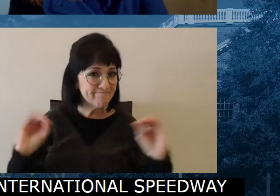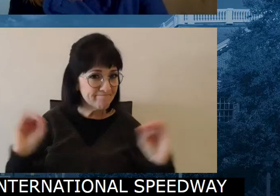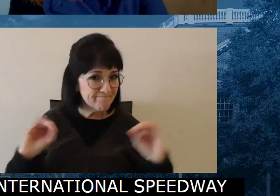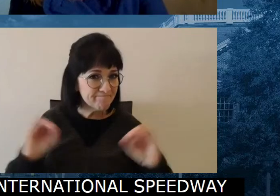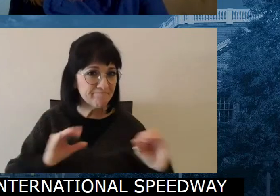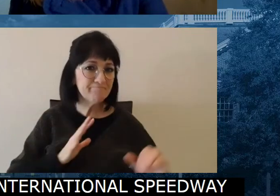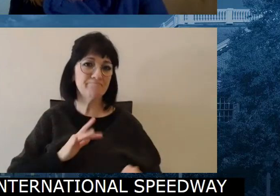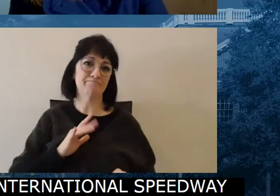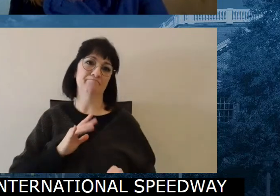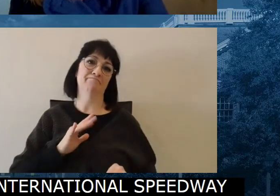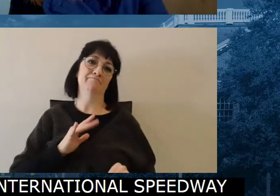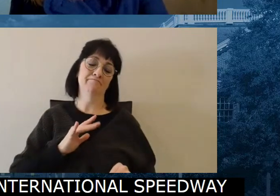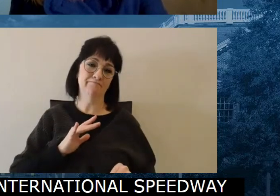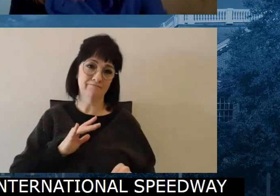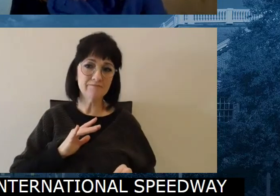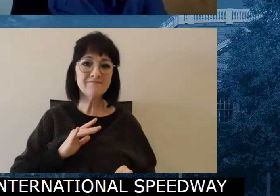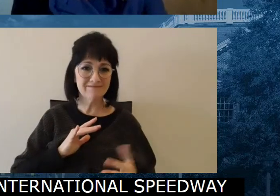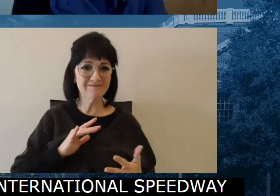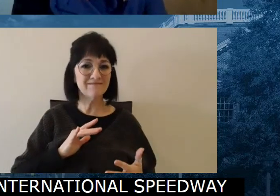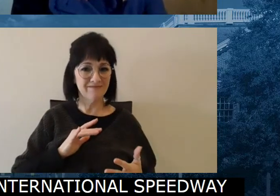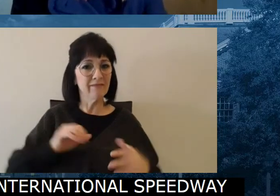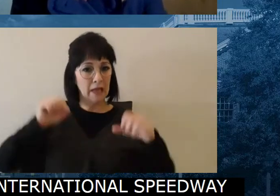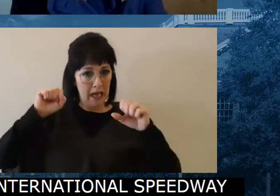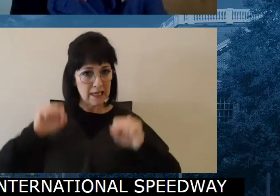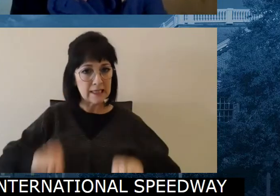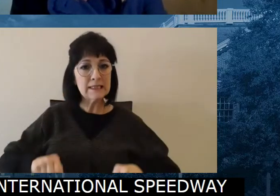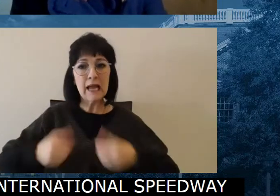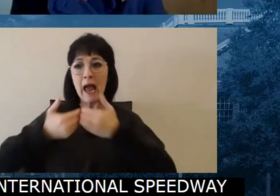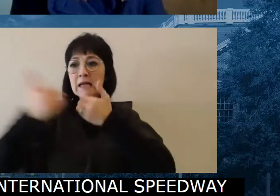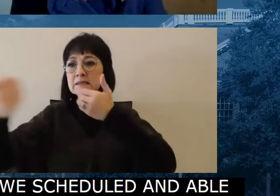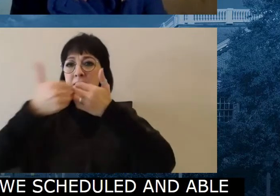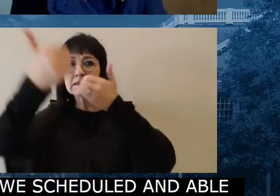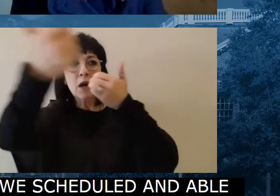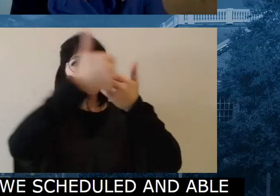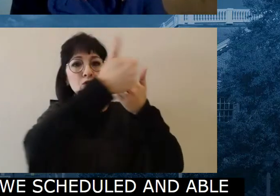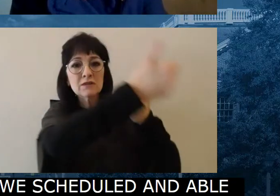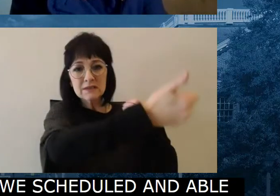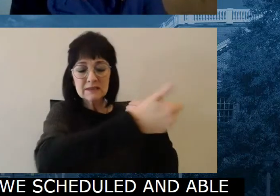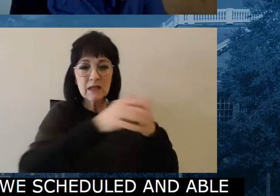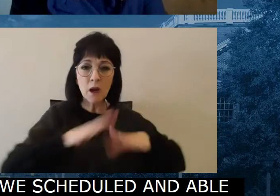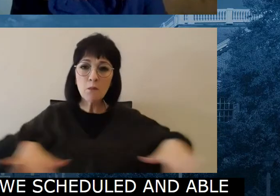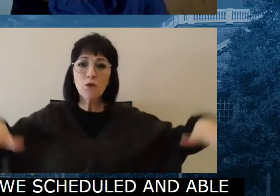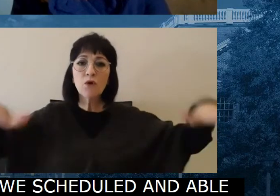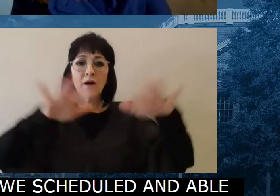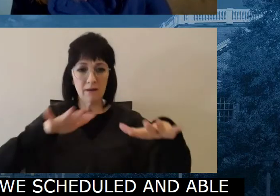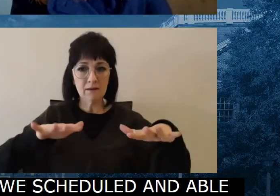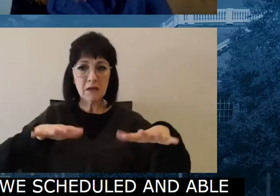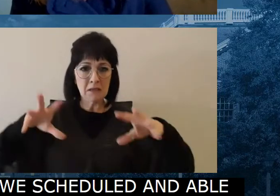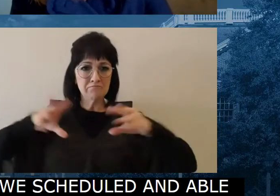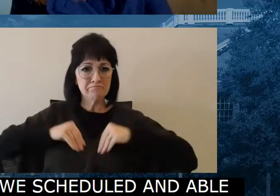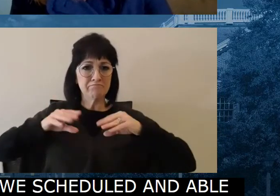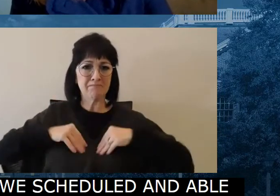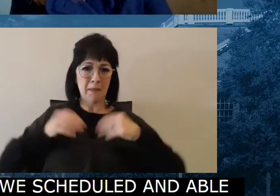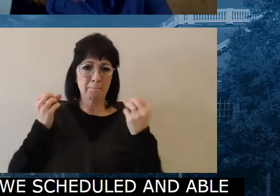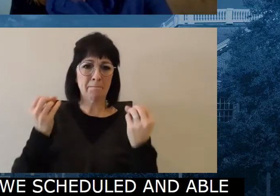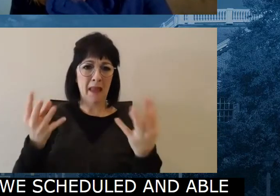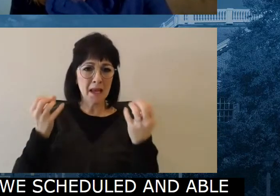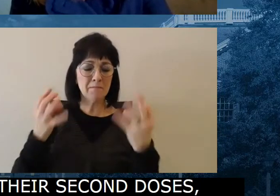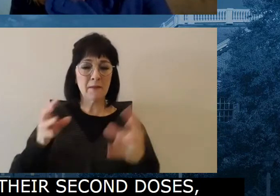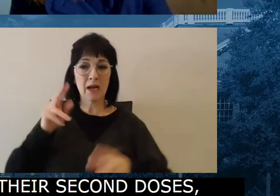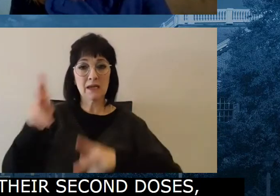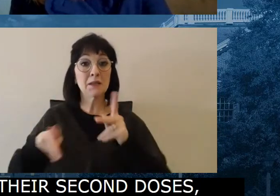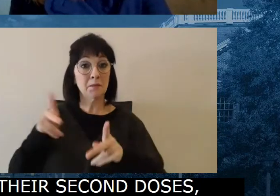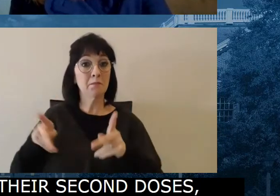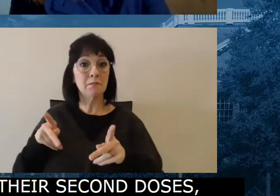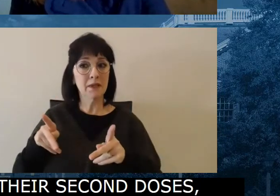to take a lot of people and get them their second doses, which was a big concern. You know, if you have a big vaccination